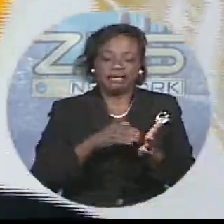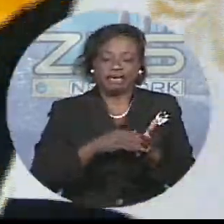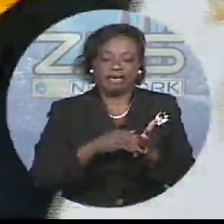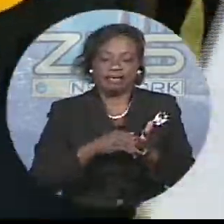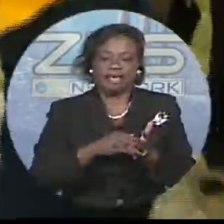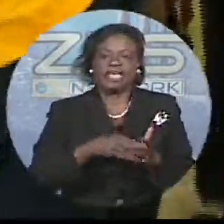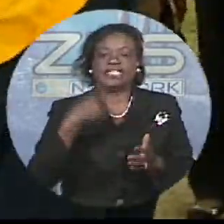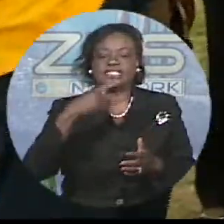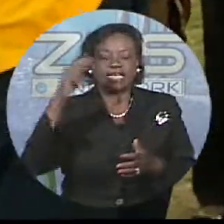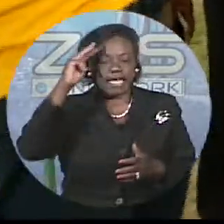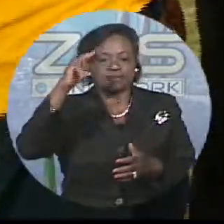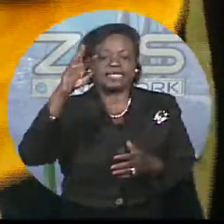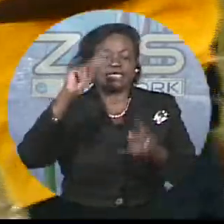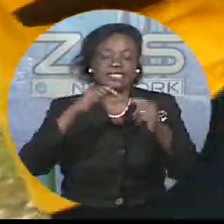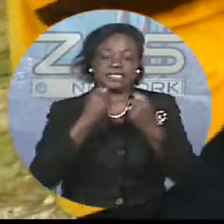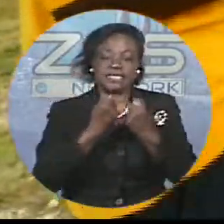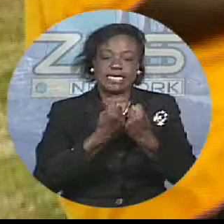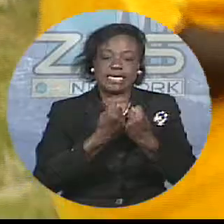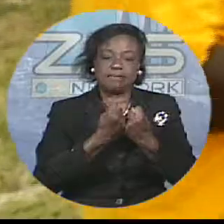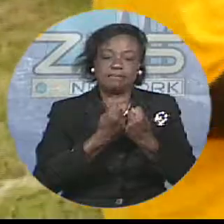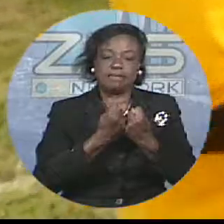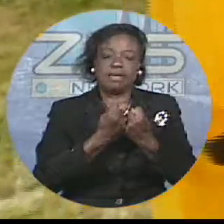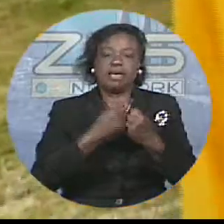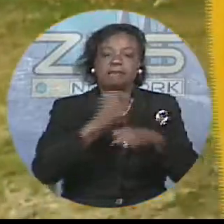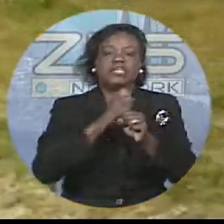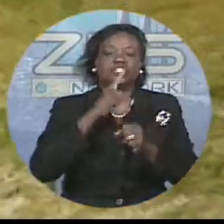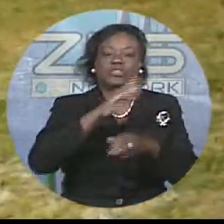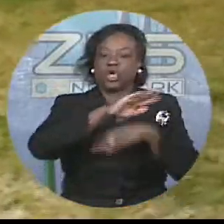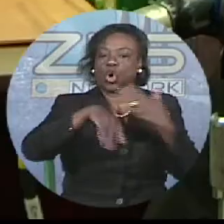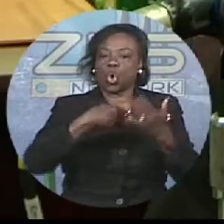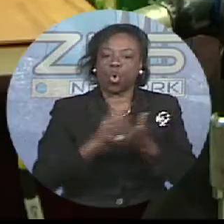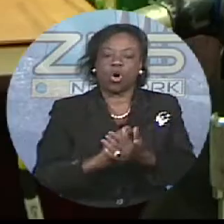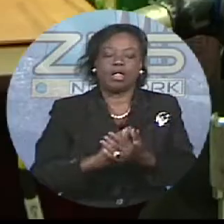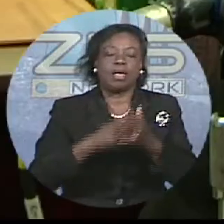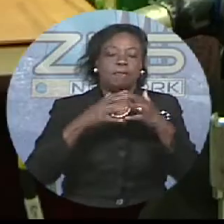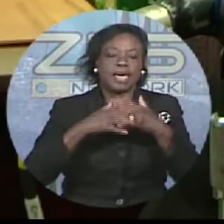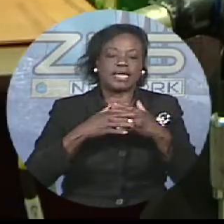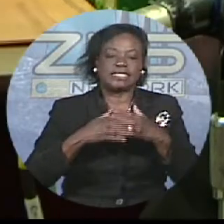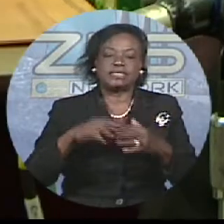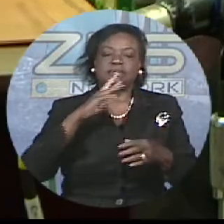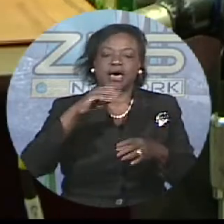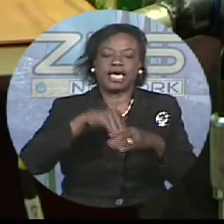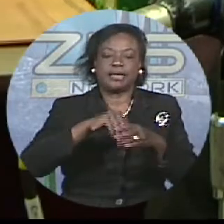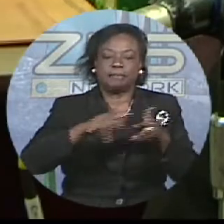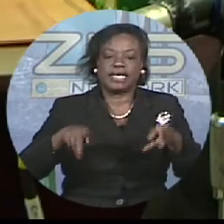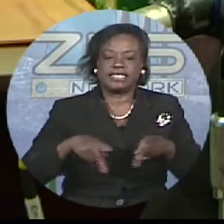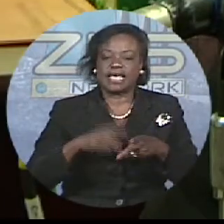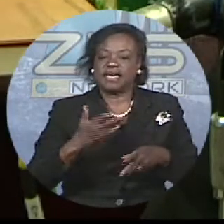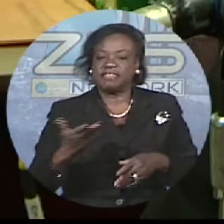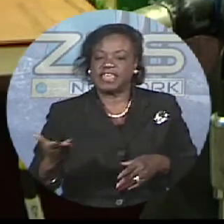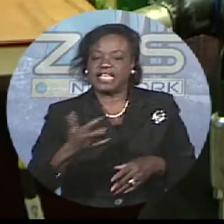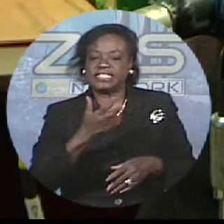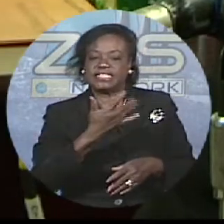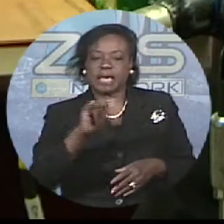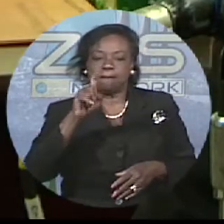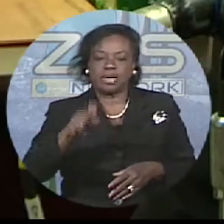team spent the weekend ensuring that all mechanisms were in place. Certain things that we have to do to ensure that